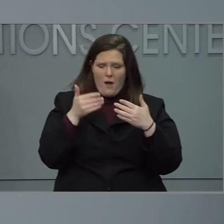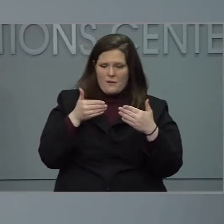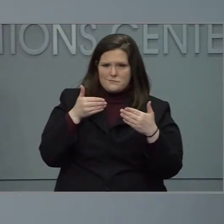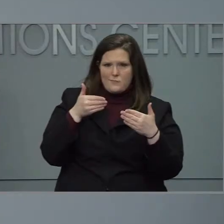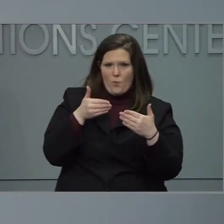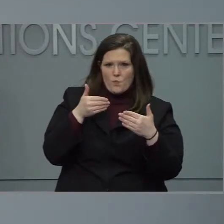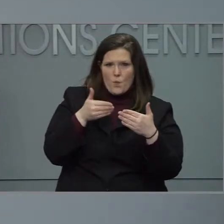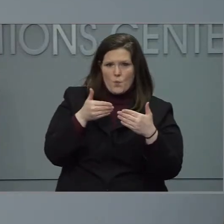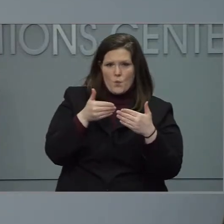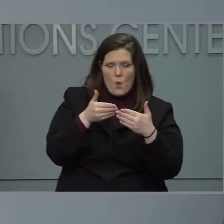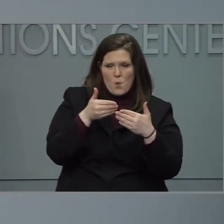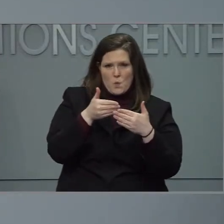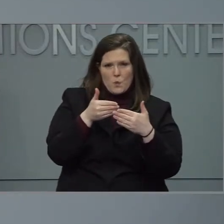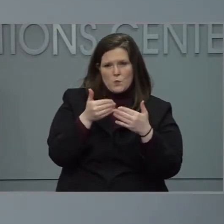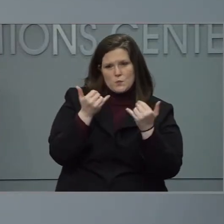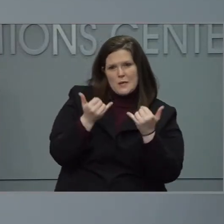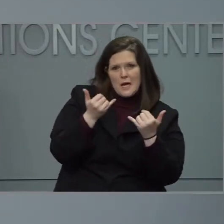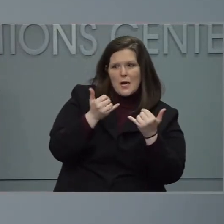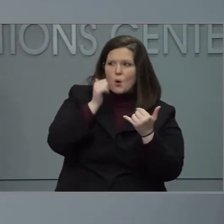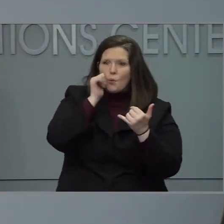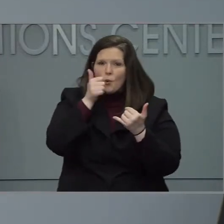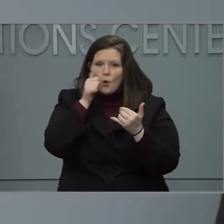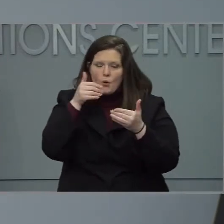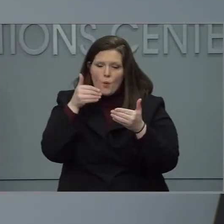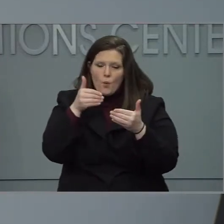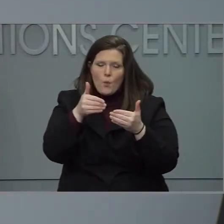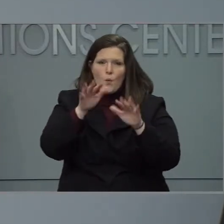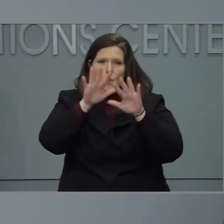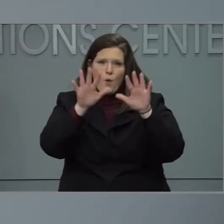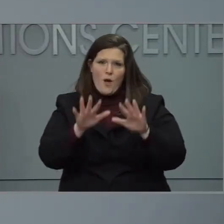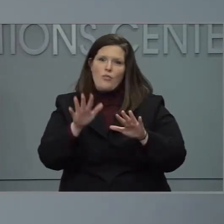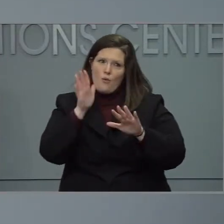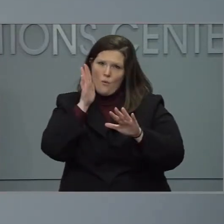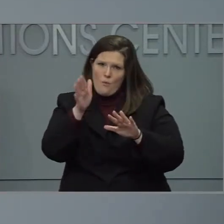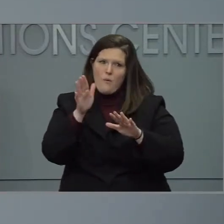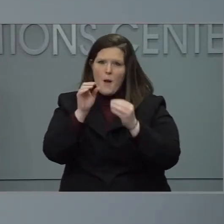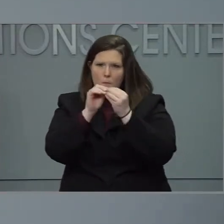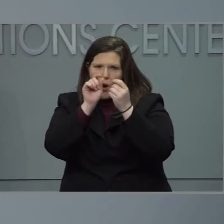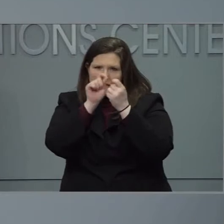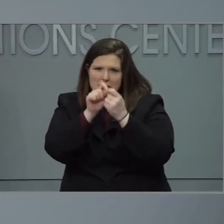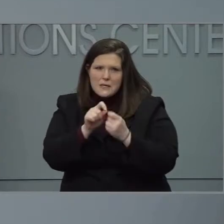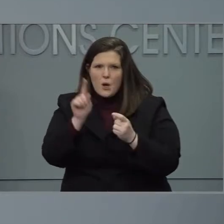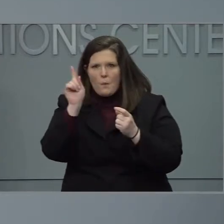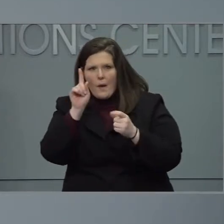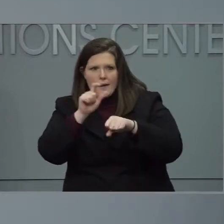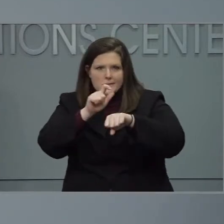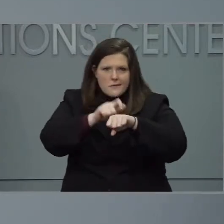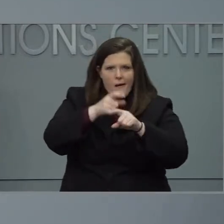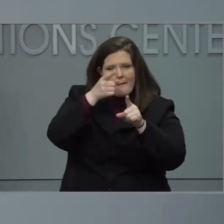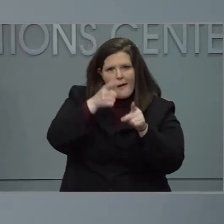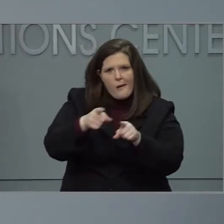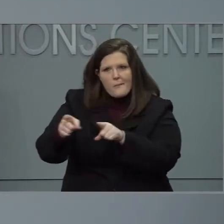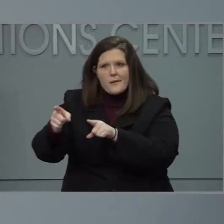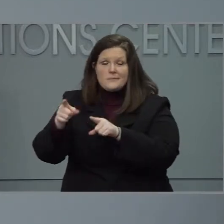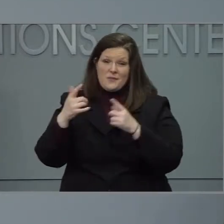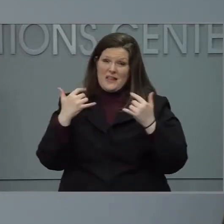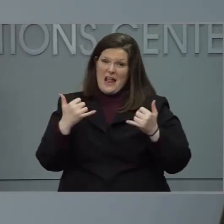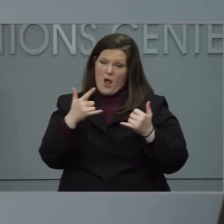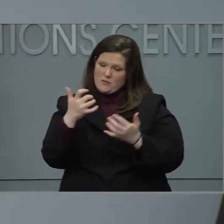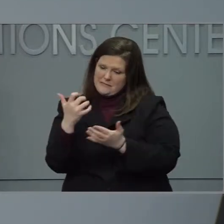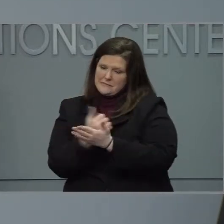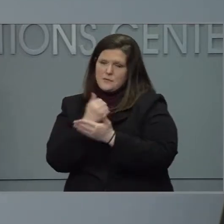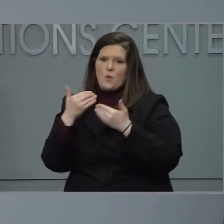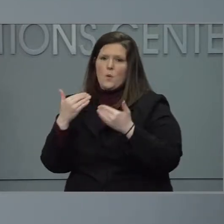next 12 to 24 hours. With severe weather expected tomorrow, now is the time to make sure you have several ways of